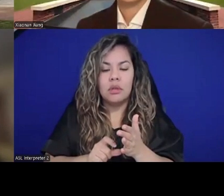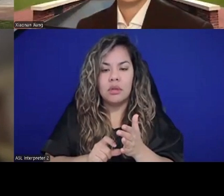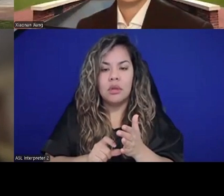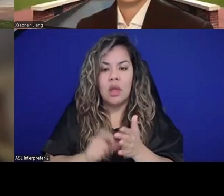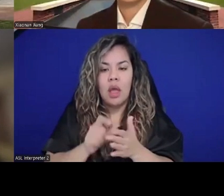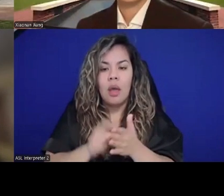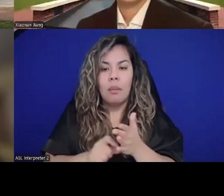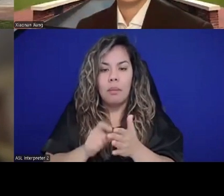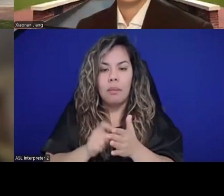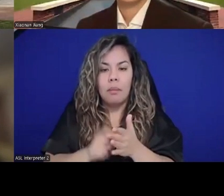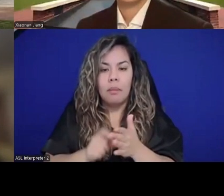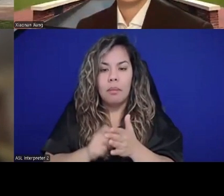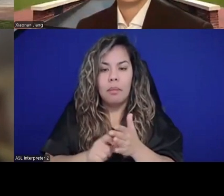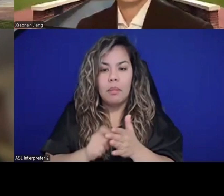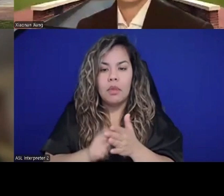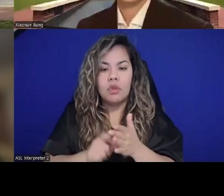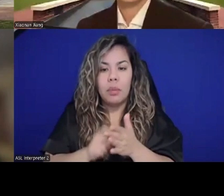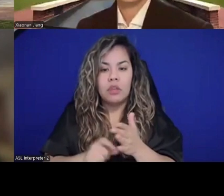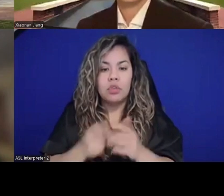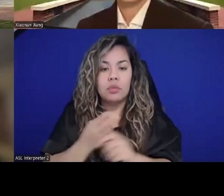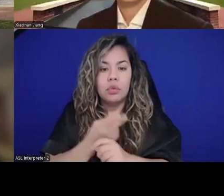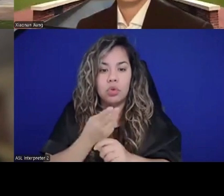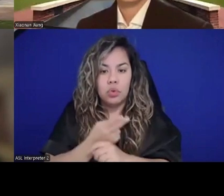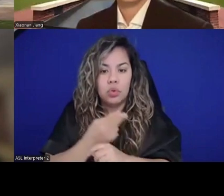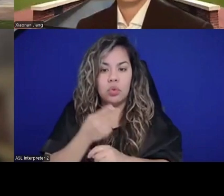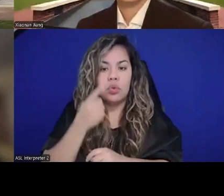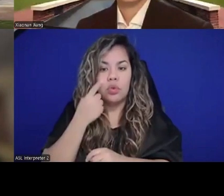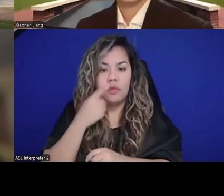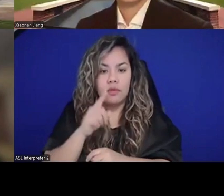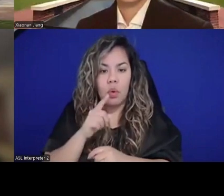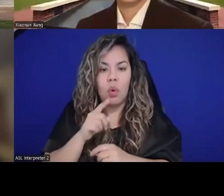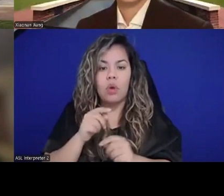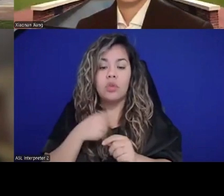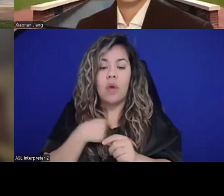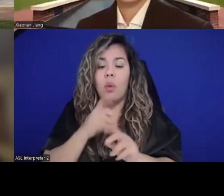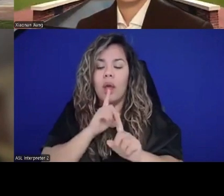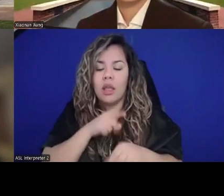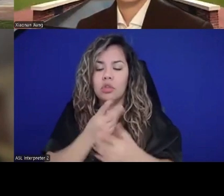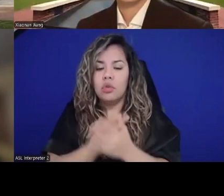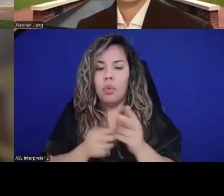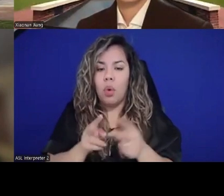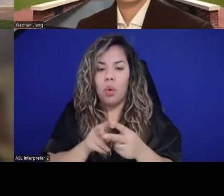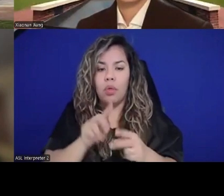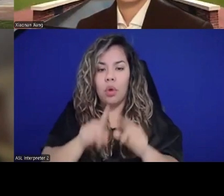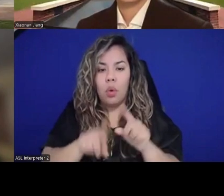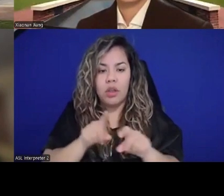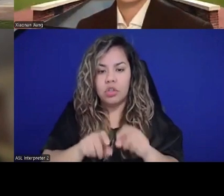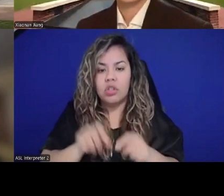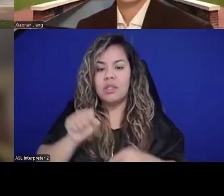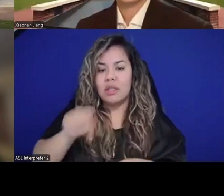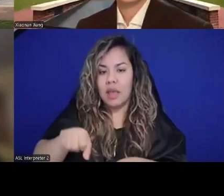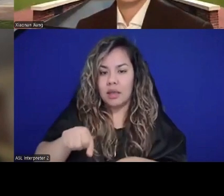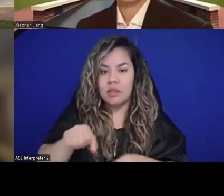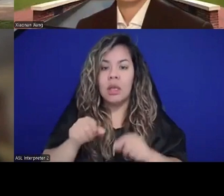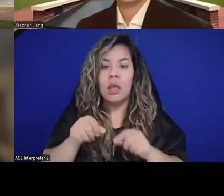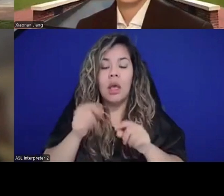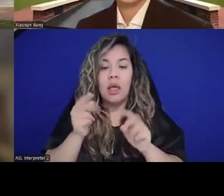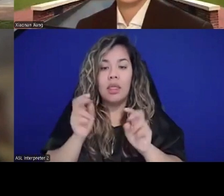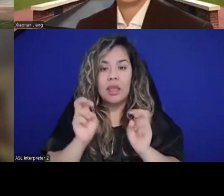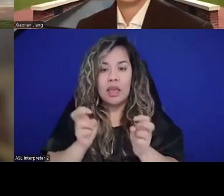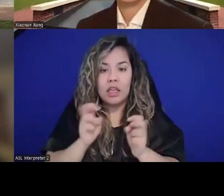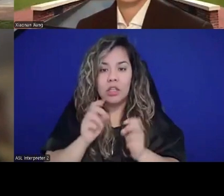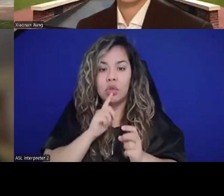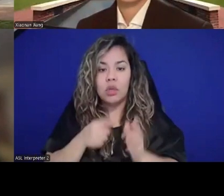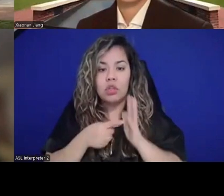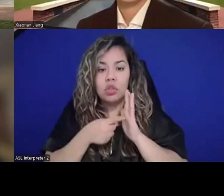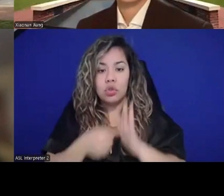I would answer to the two questions, yes. Okay, so again, the issue is about showing that the data